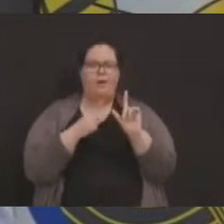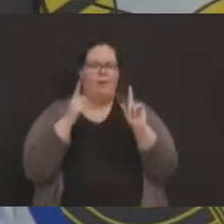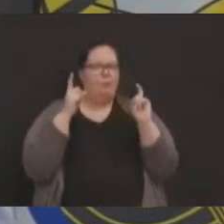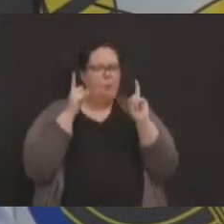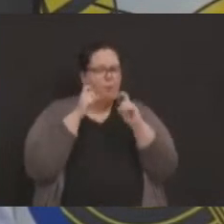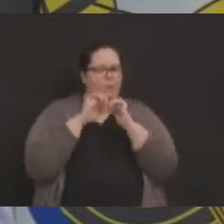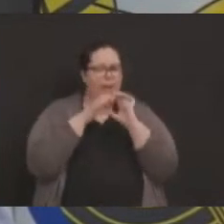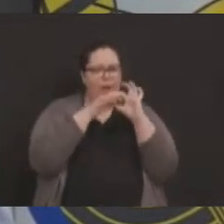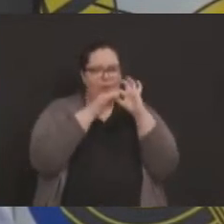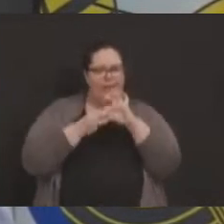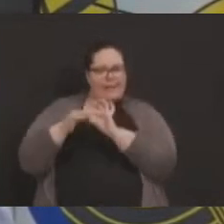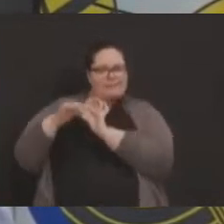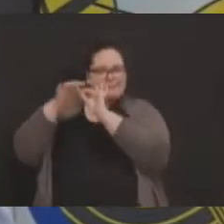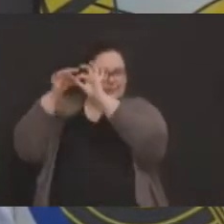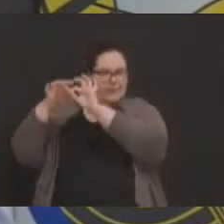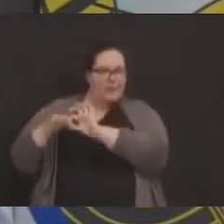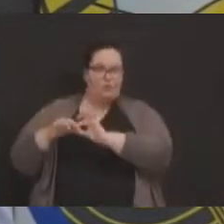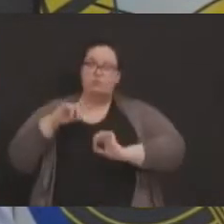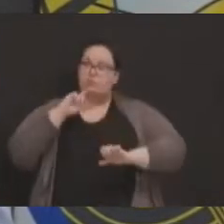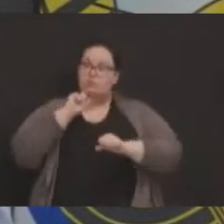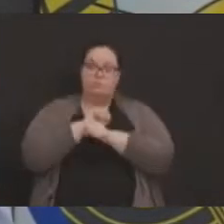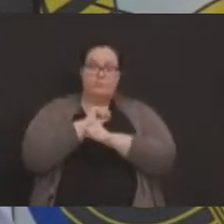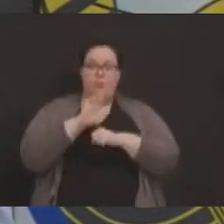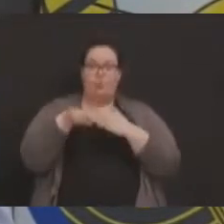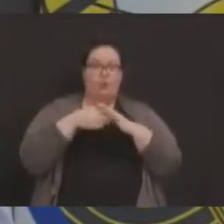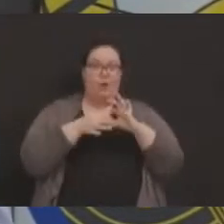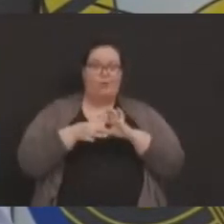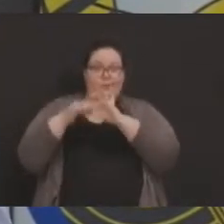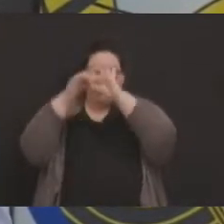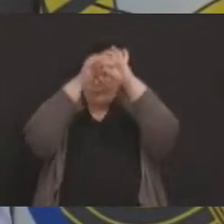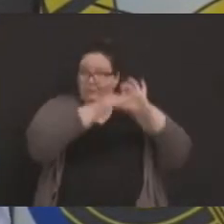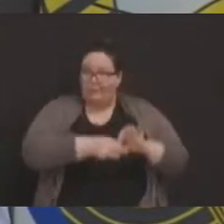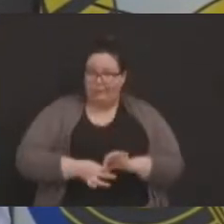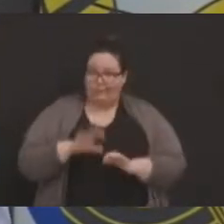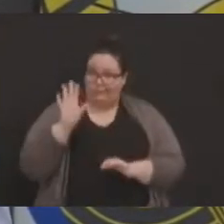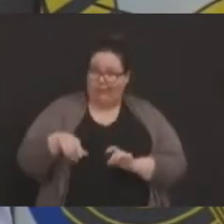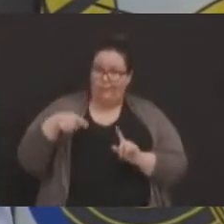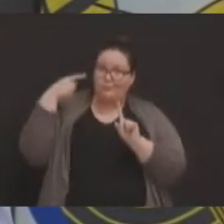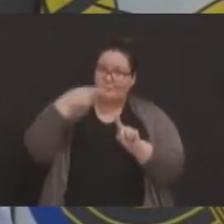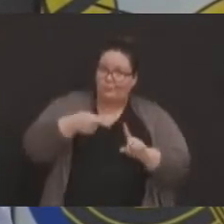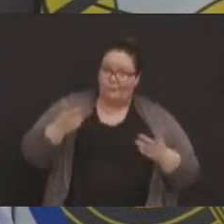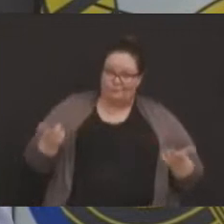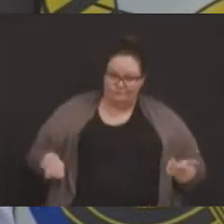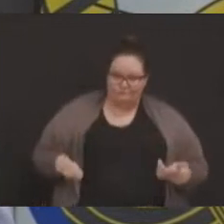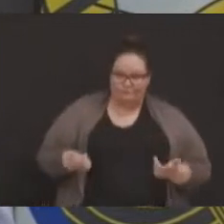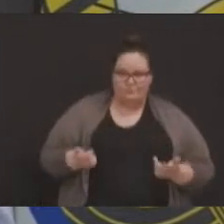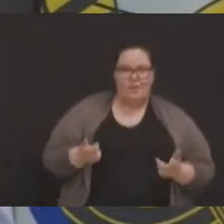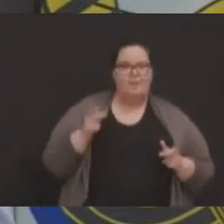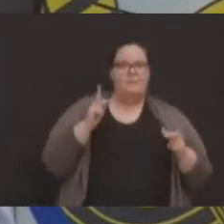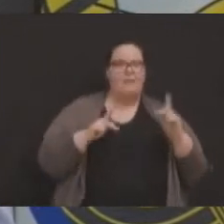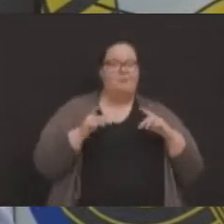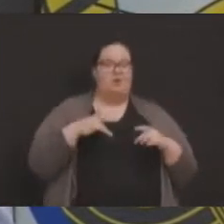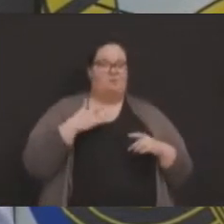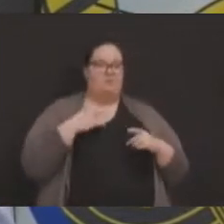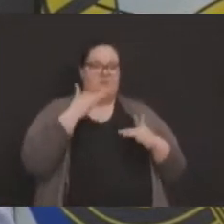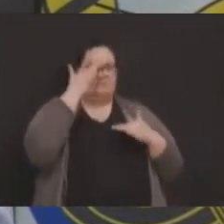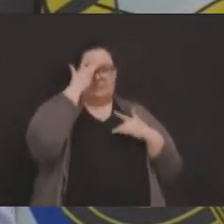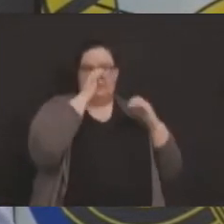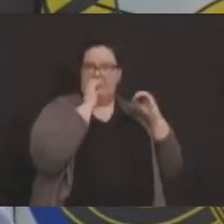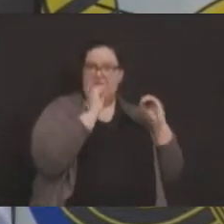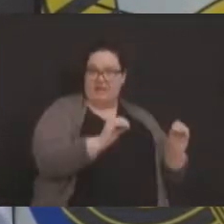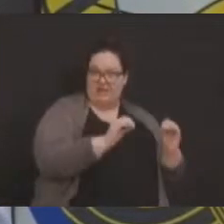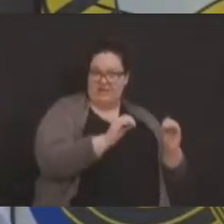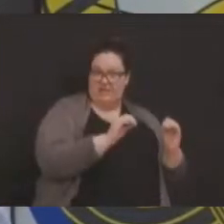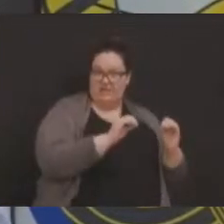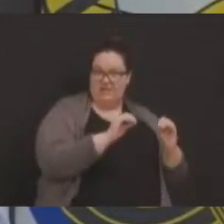that happens through events, workplace settings, school, the symptomatic transmission that happens when people do not